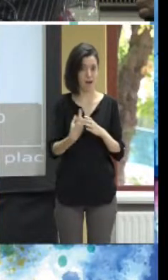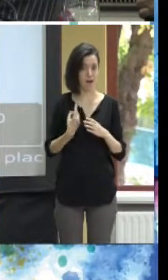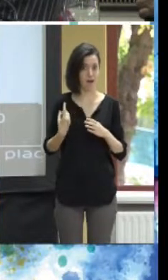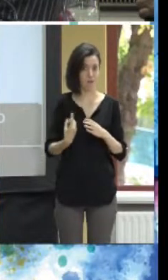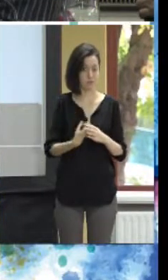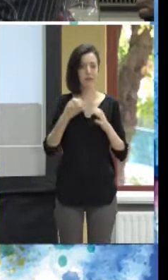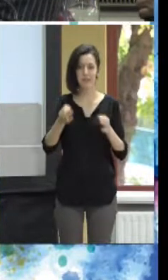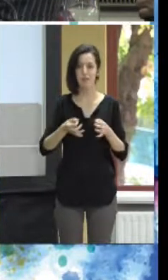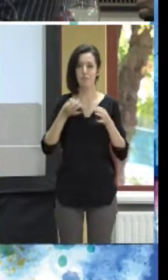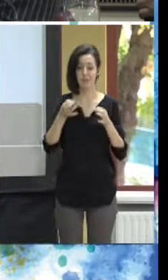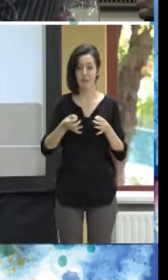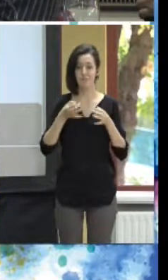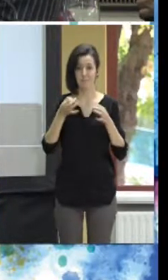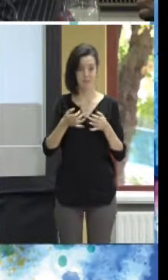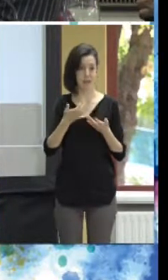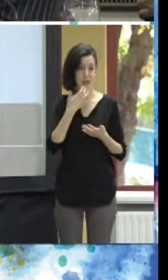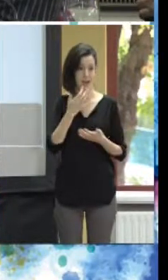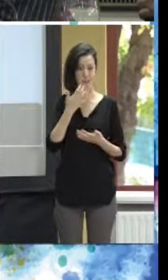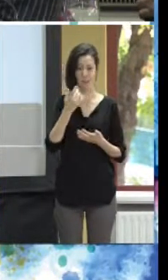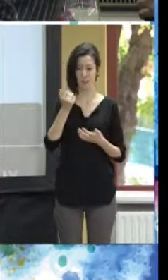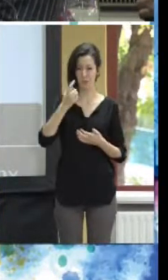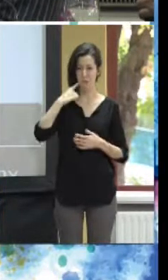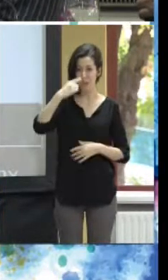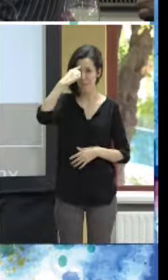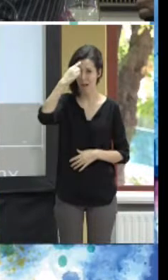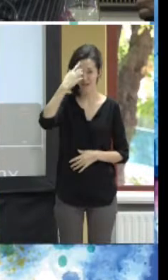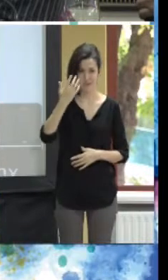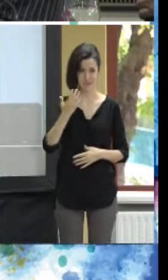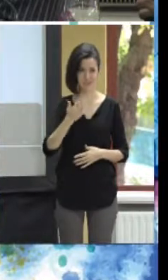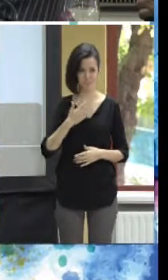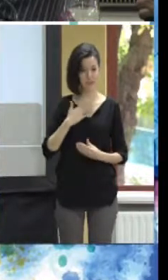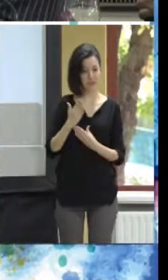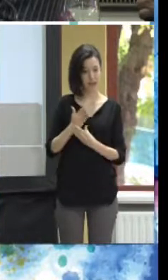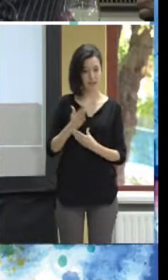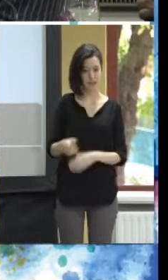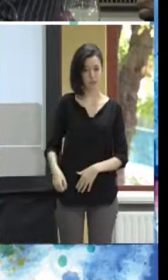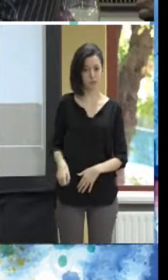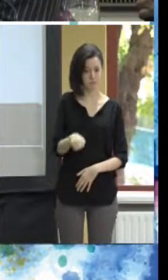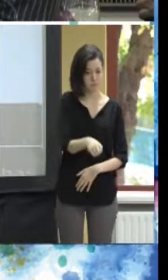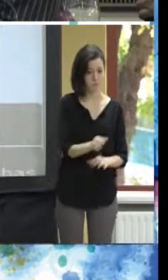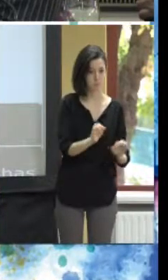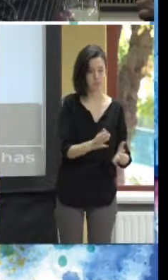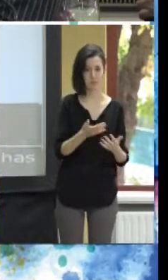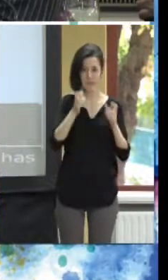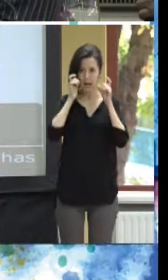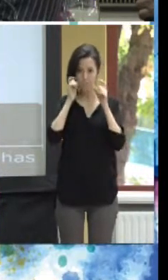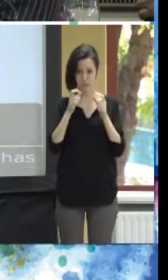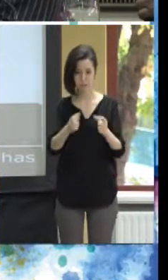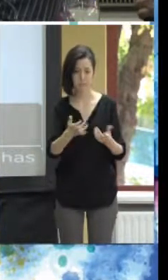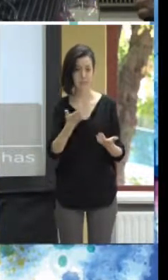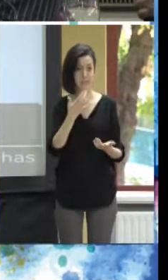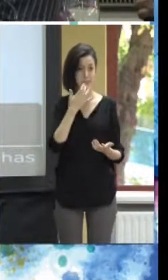have their position, my wallet has its position, and if my son is cleaning up, I'm lost.